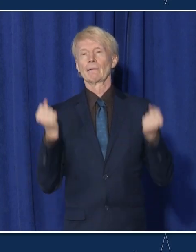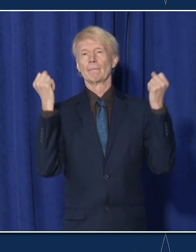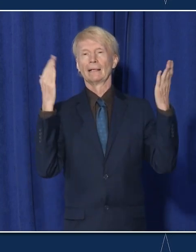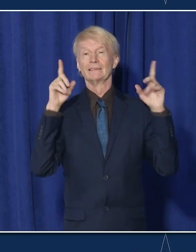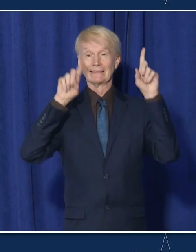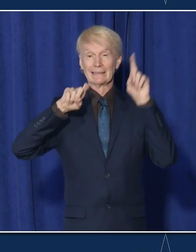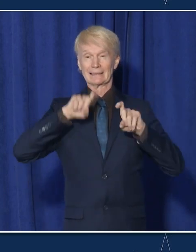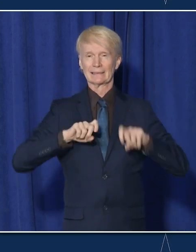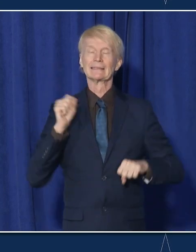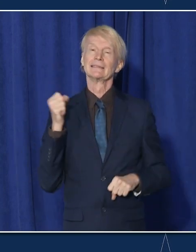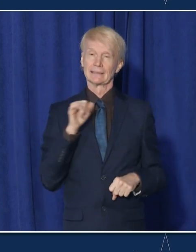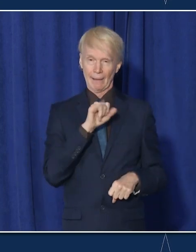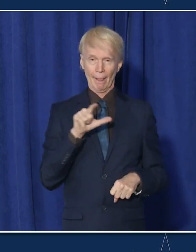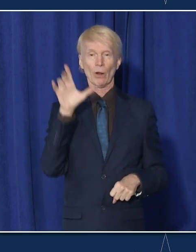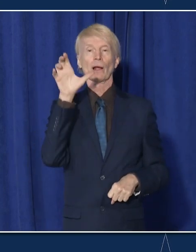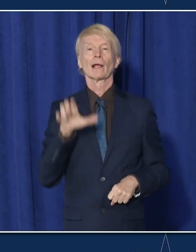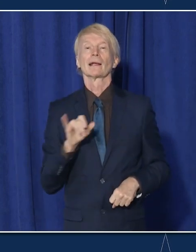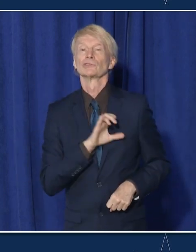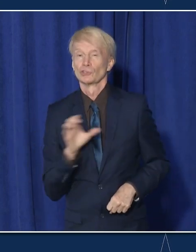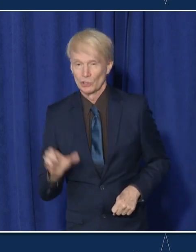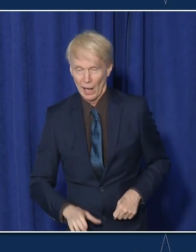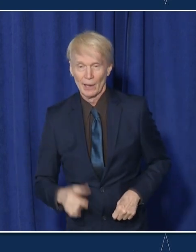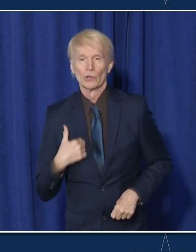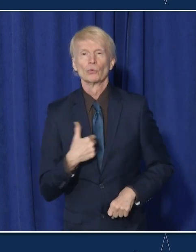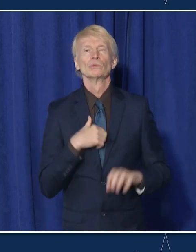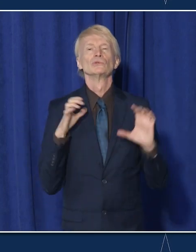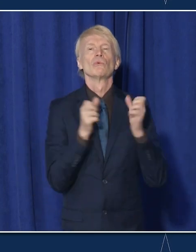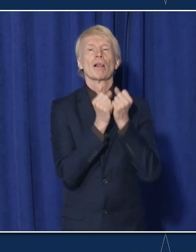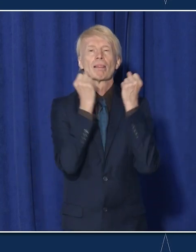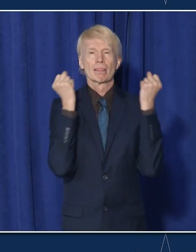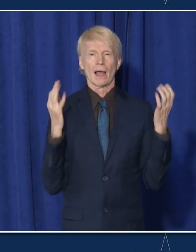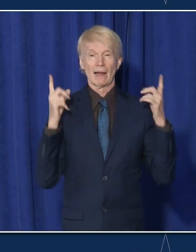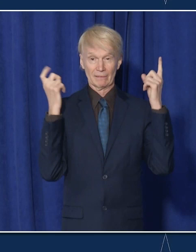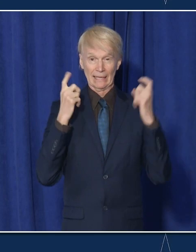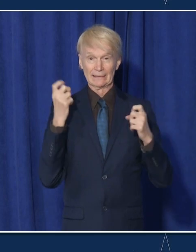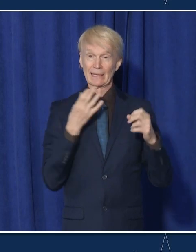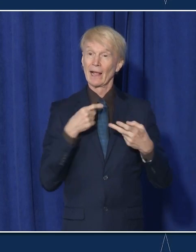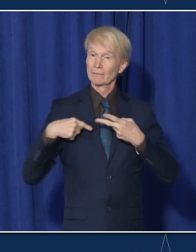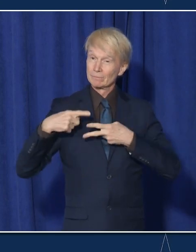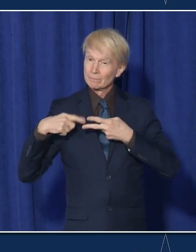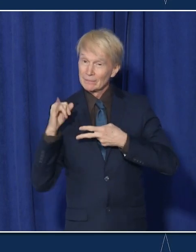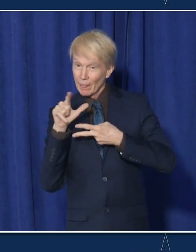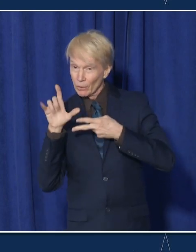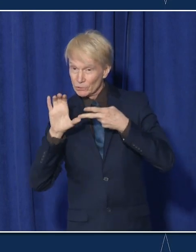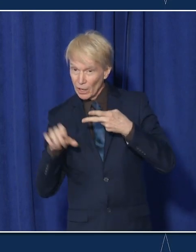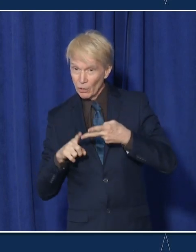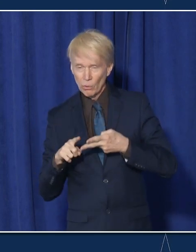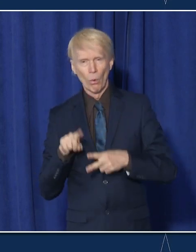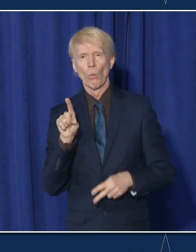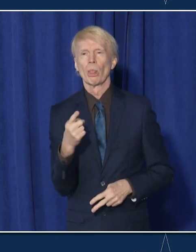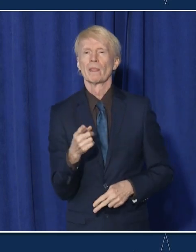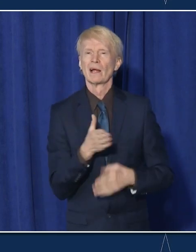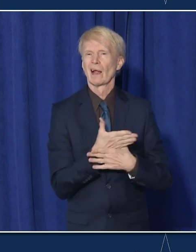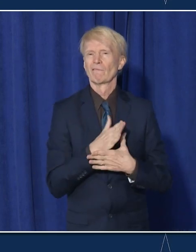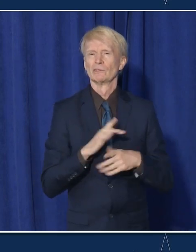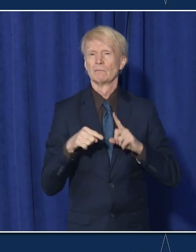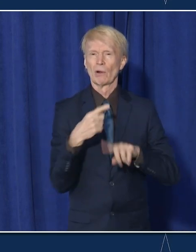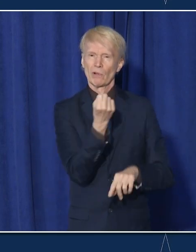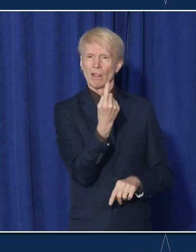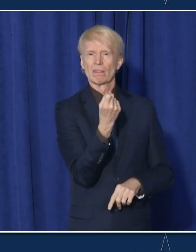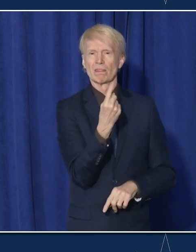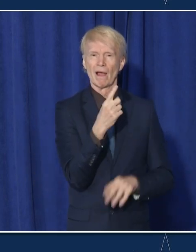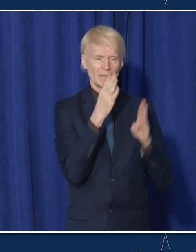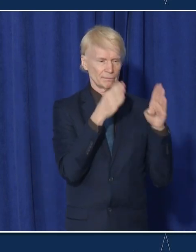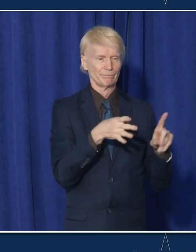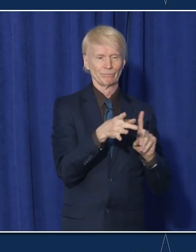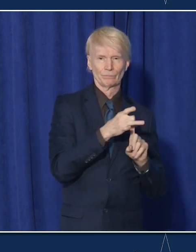testing here in Chicago and Illinois, and even in that context, both Chicago and Illinois are averaging just 11 cases per 100,000 people